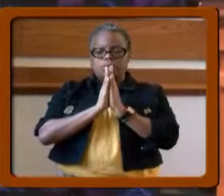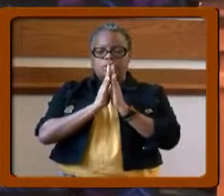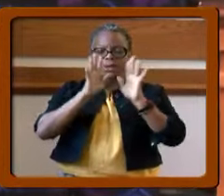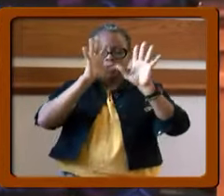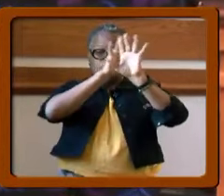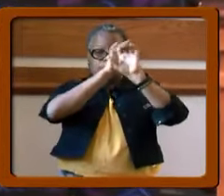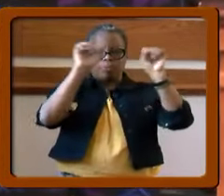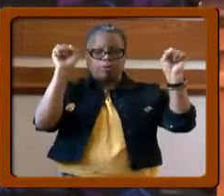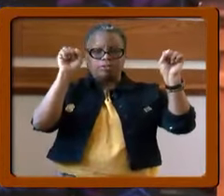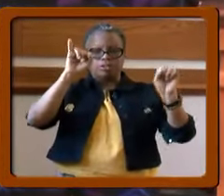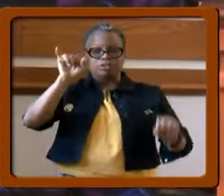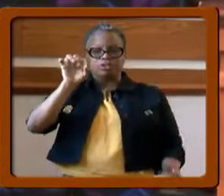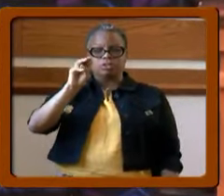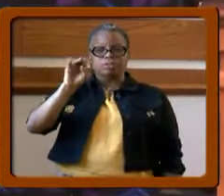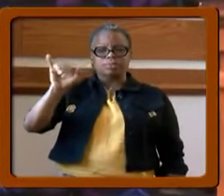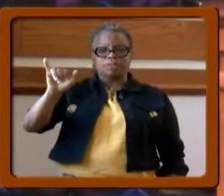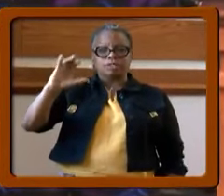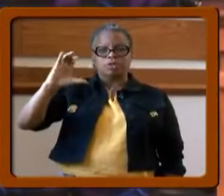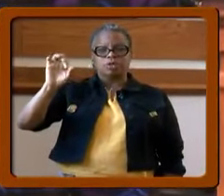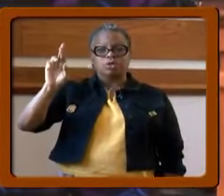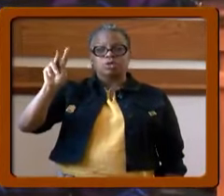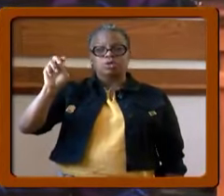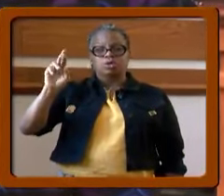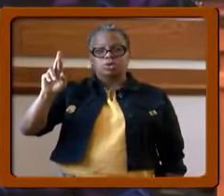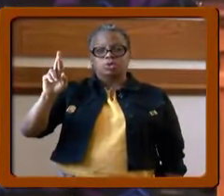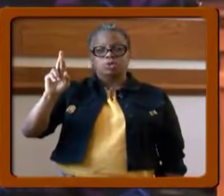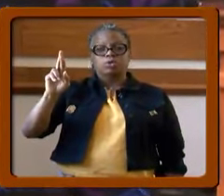President Jimmy Carter.